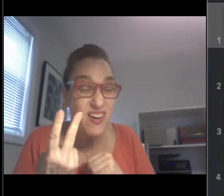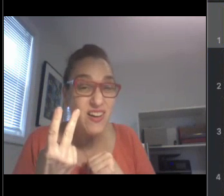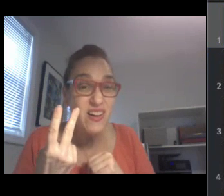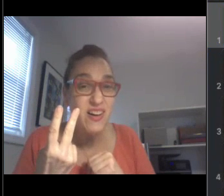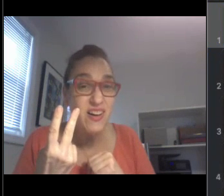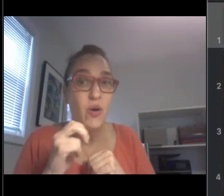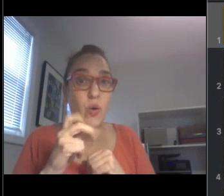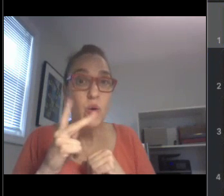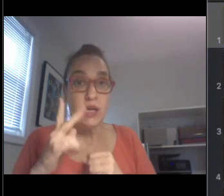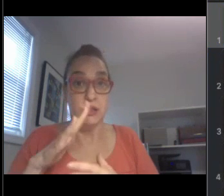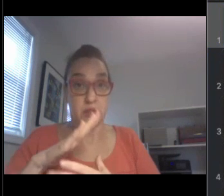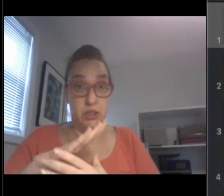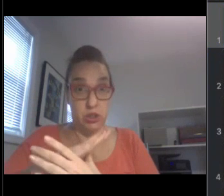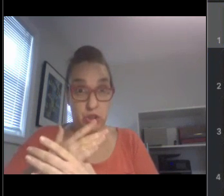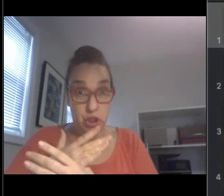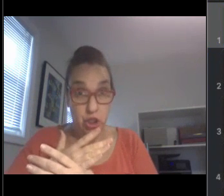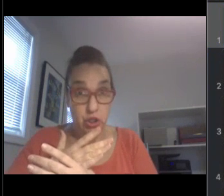Sharing.